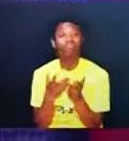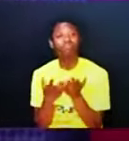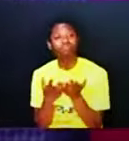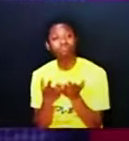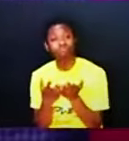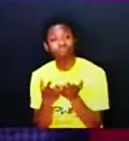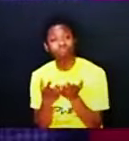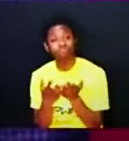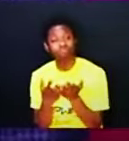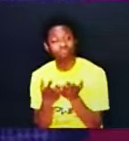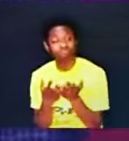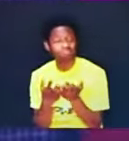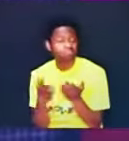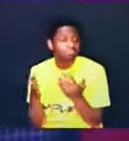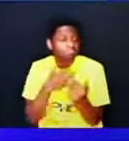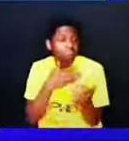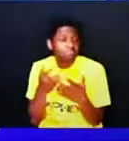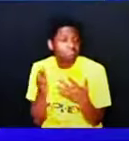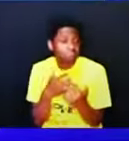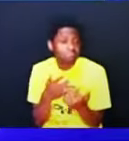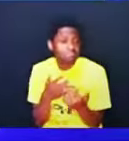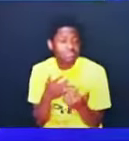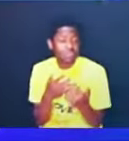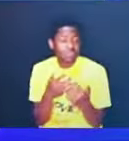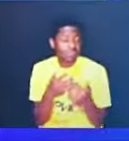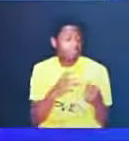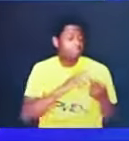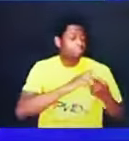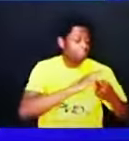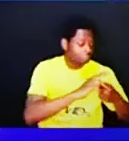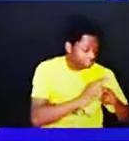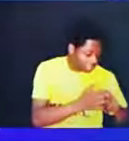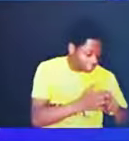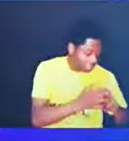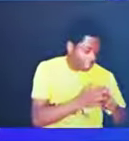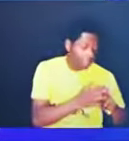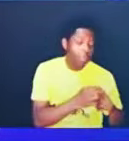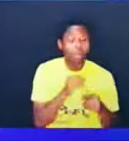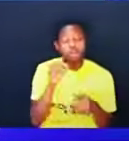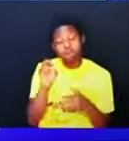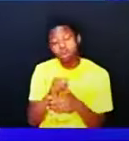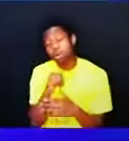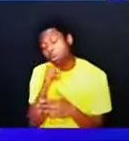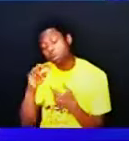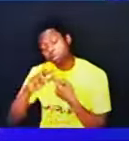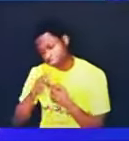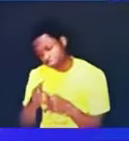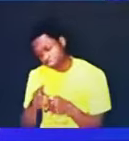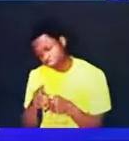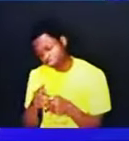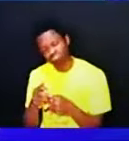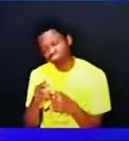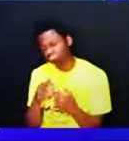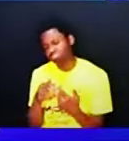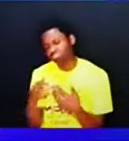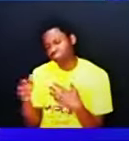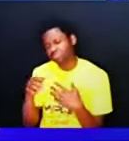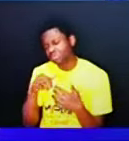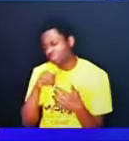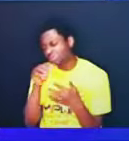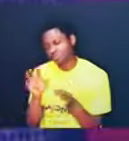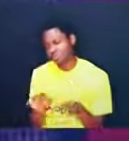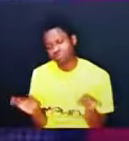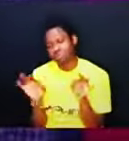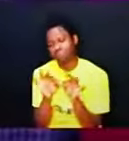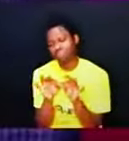it doesn't matter whether we have been circumcised or not. Now it doesn't matter. Trust me, tell me, say found say what